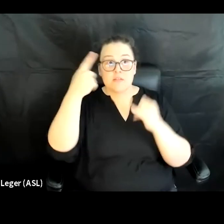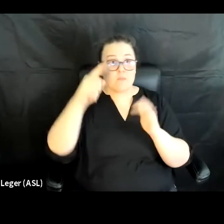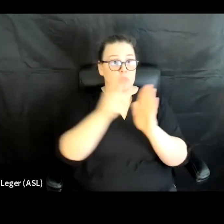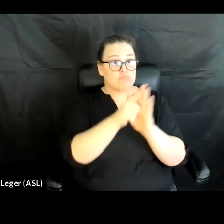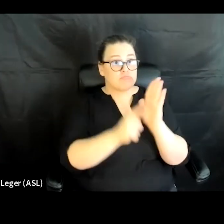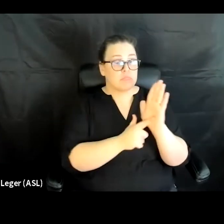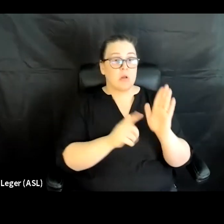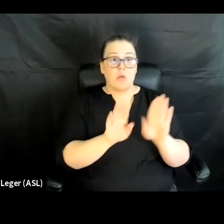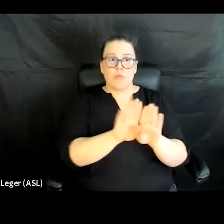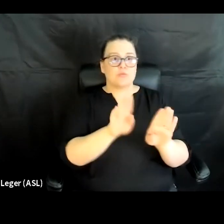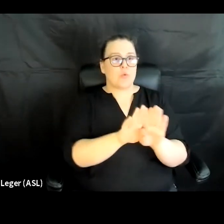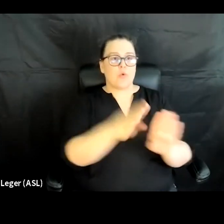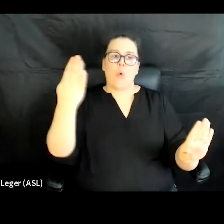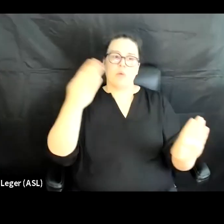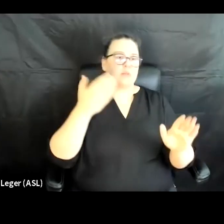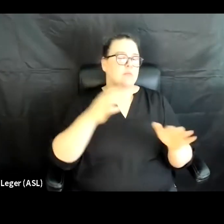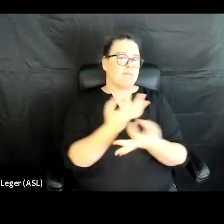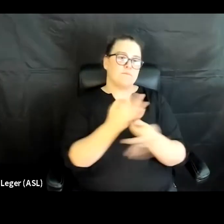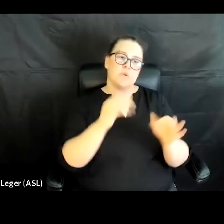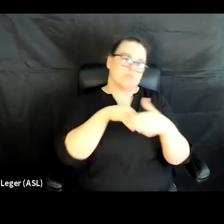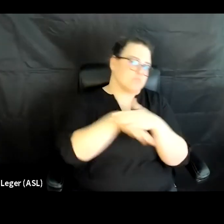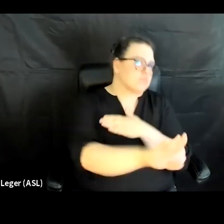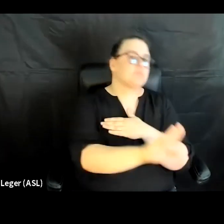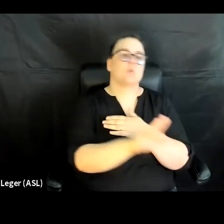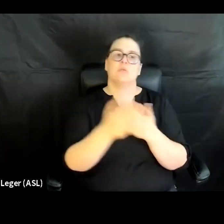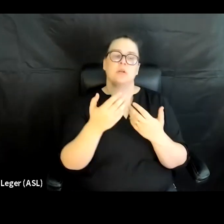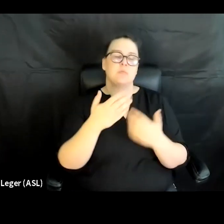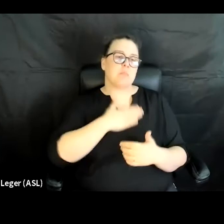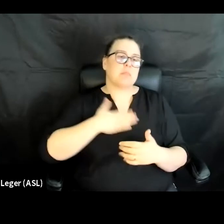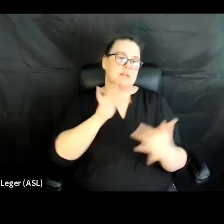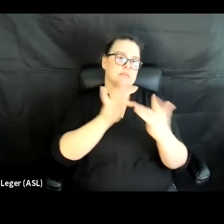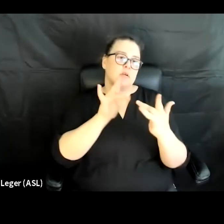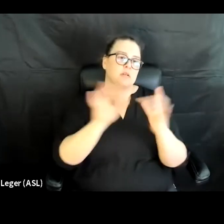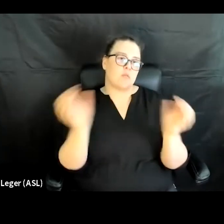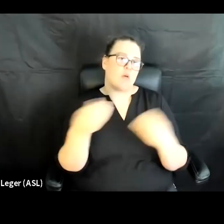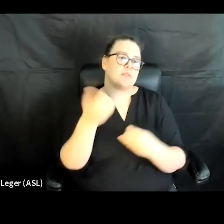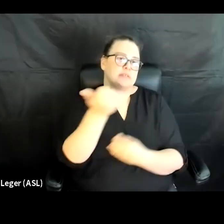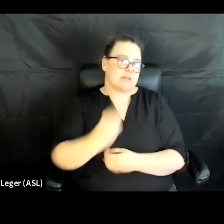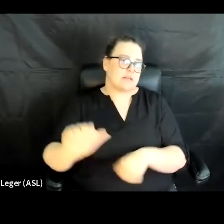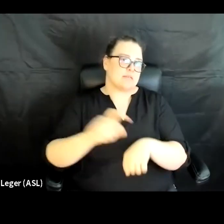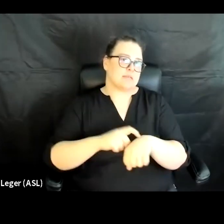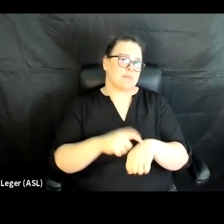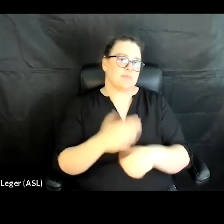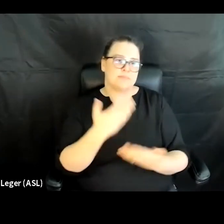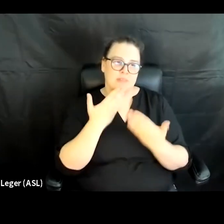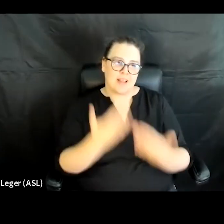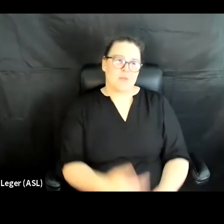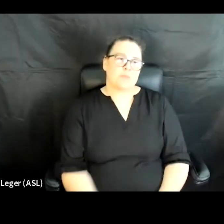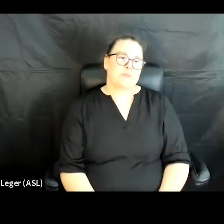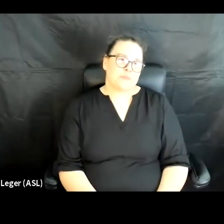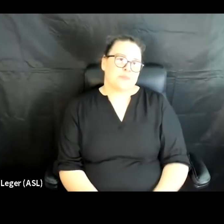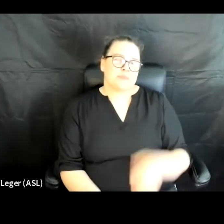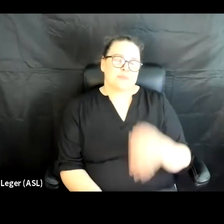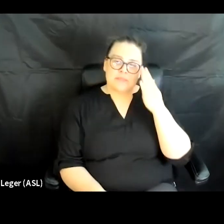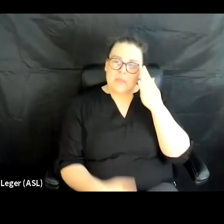always open, and you should feel free to get in touch with our office anytime. Thank you. Thank you so much,